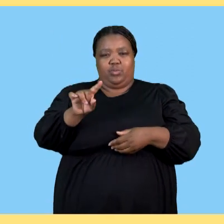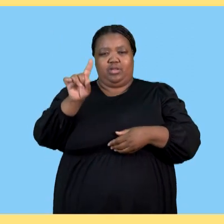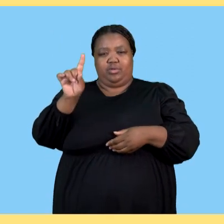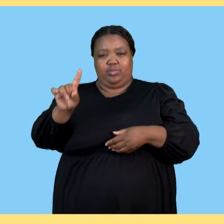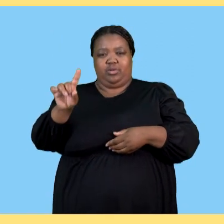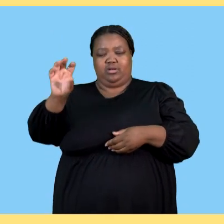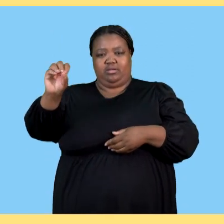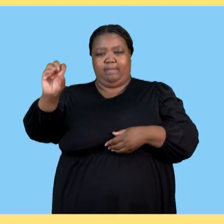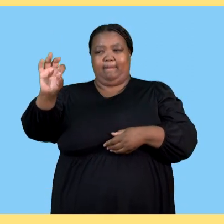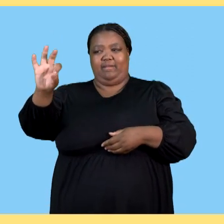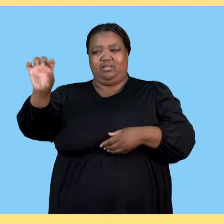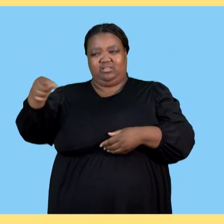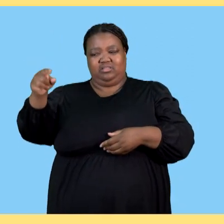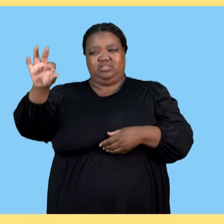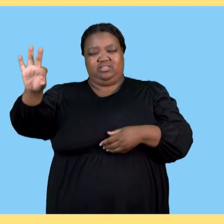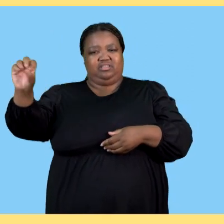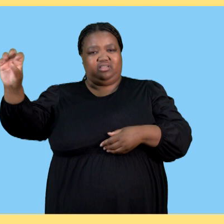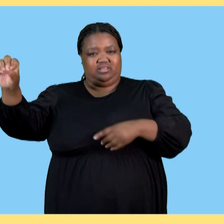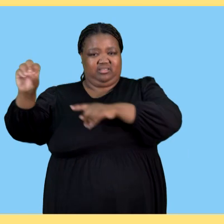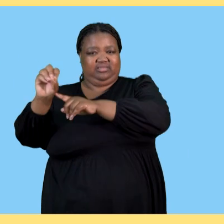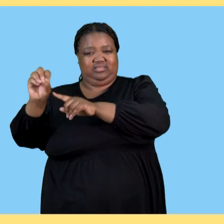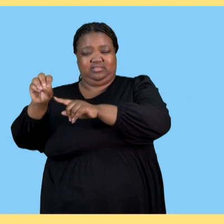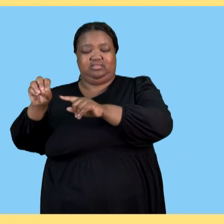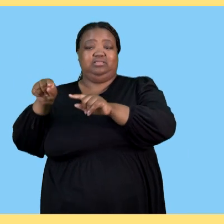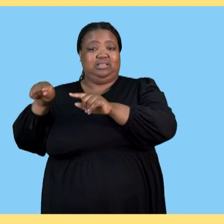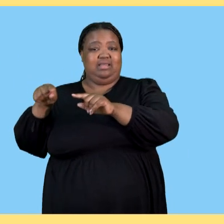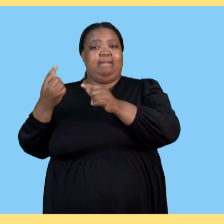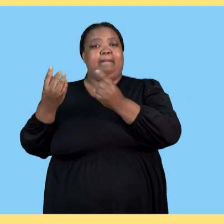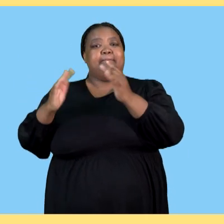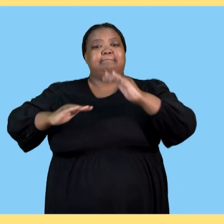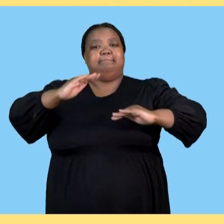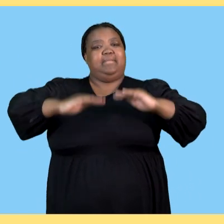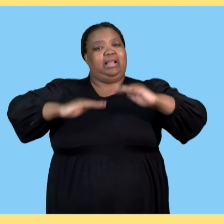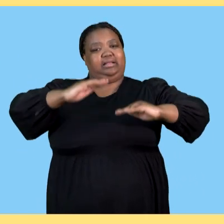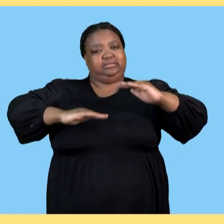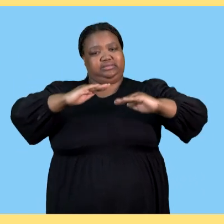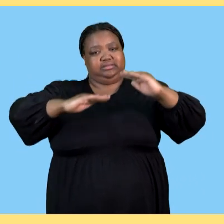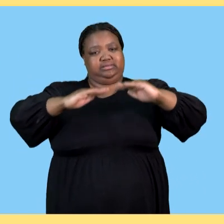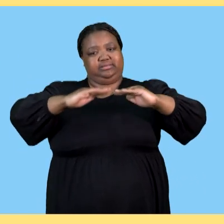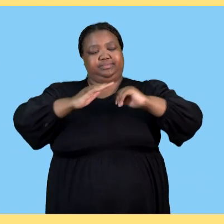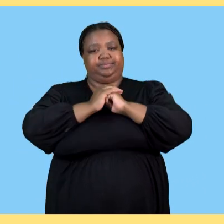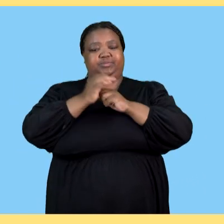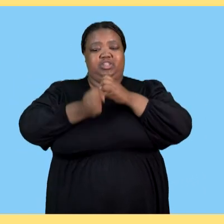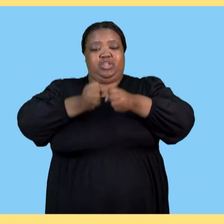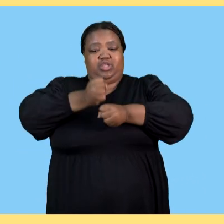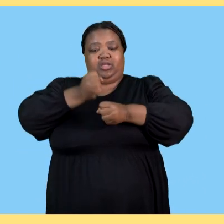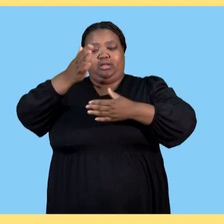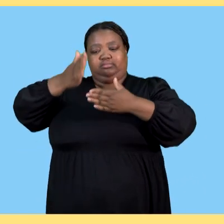1,100,300. That therefore becomes your balance at the end of the